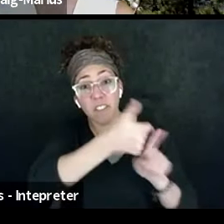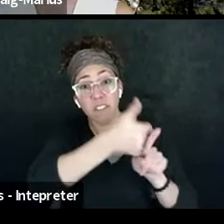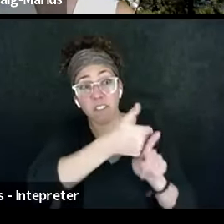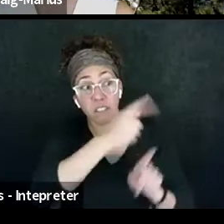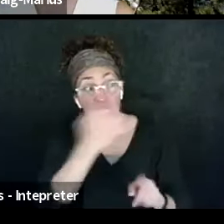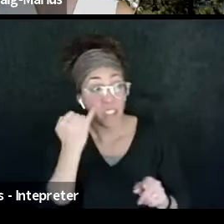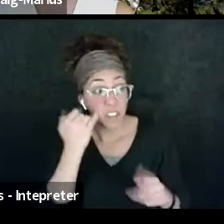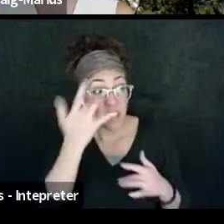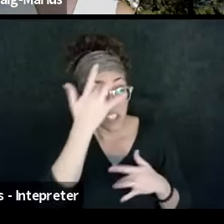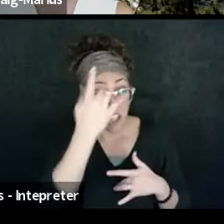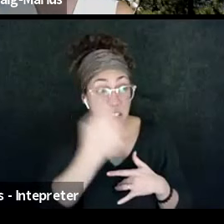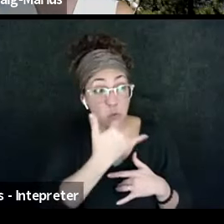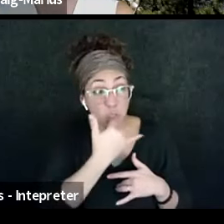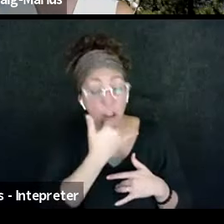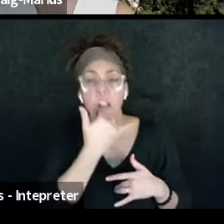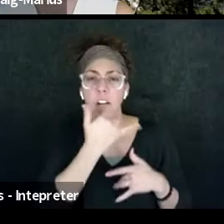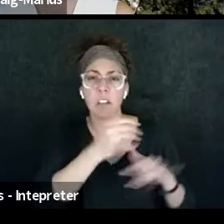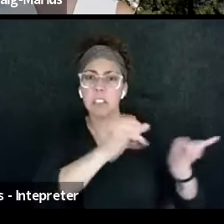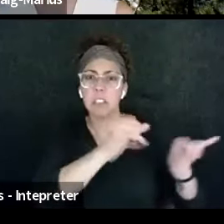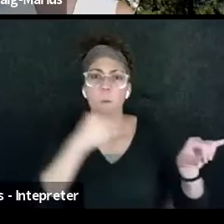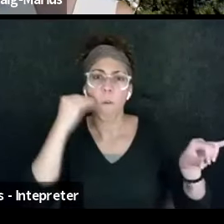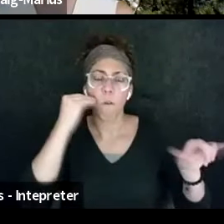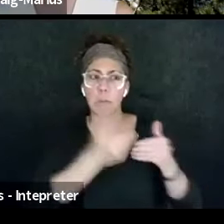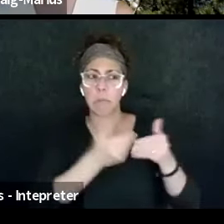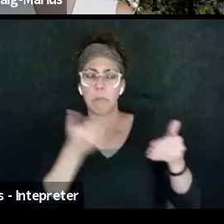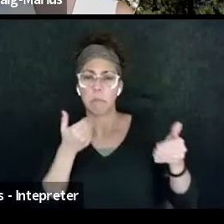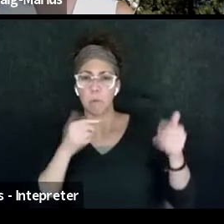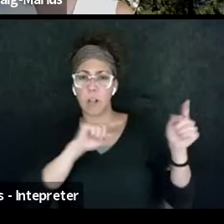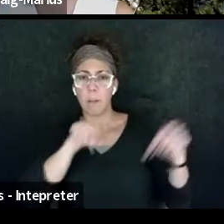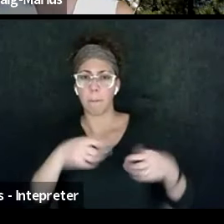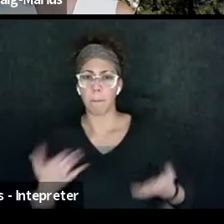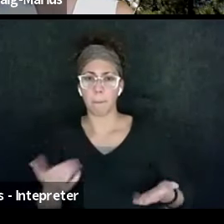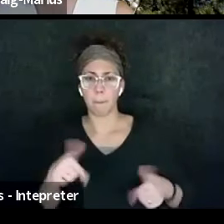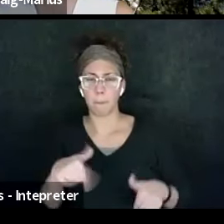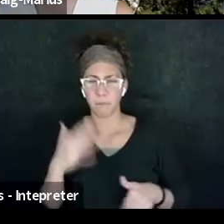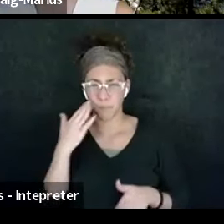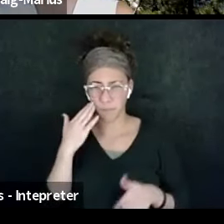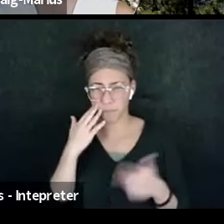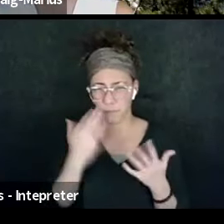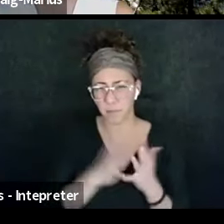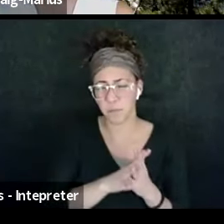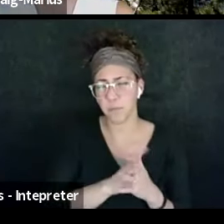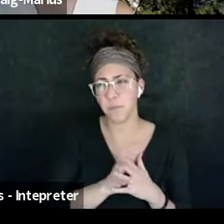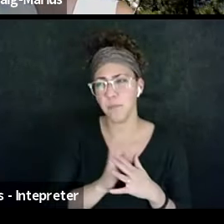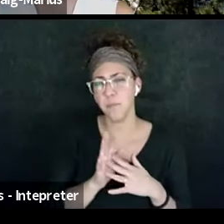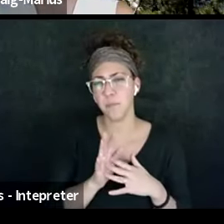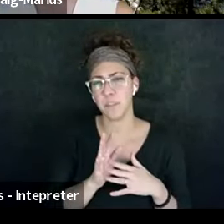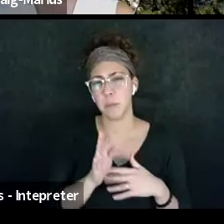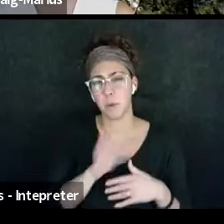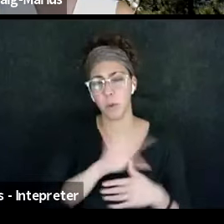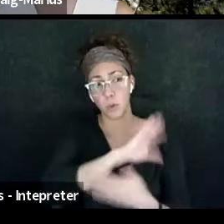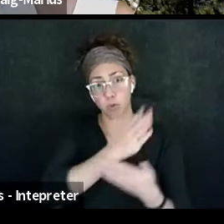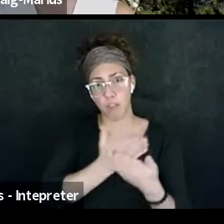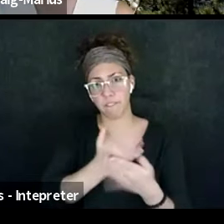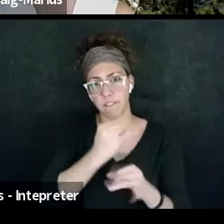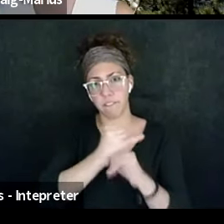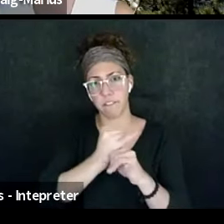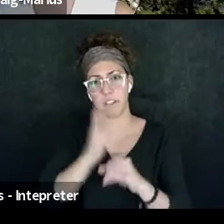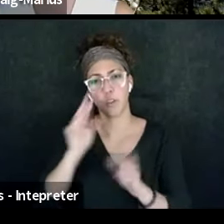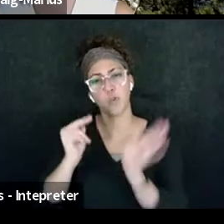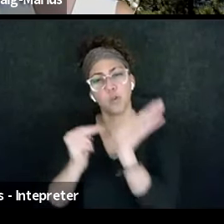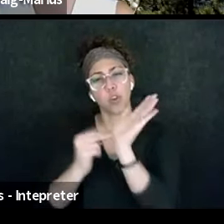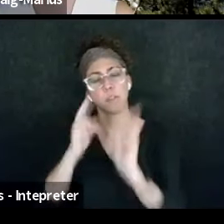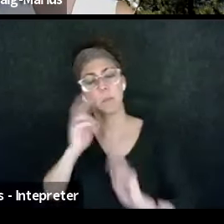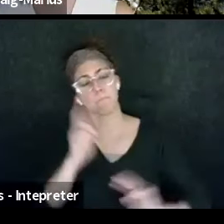thoughts on that as well. Yeah, thanks, Dale. I think we've got a common theme